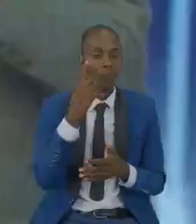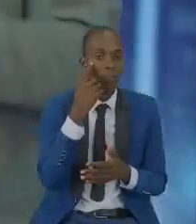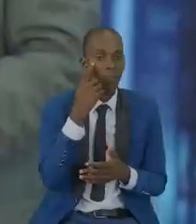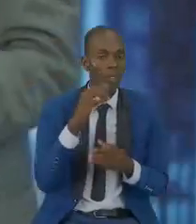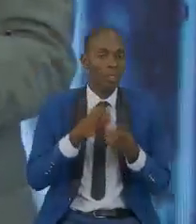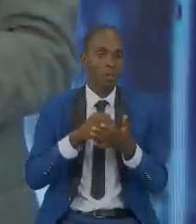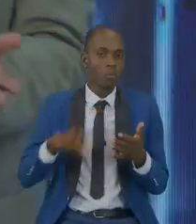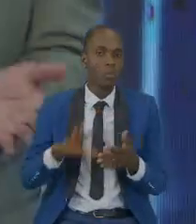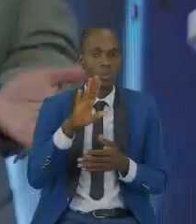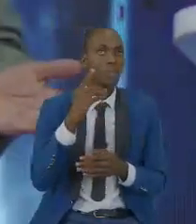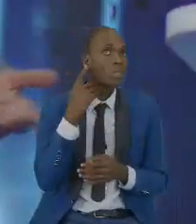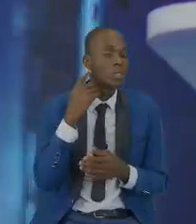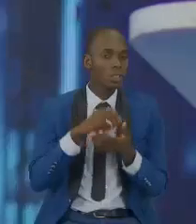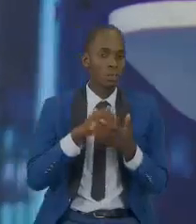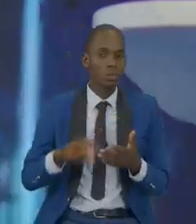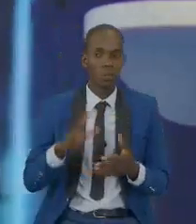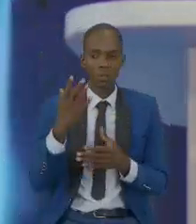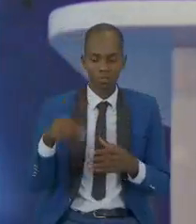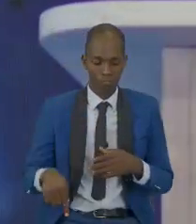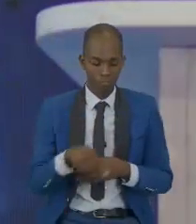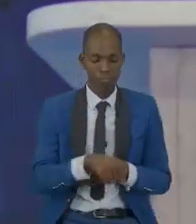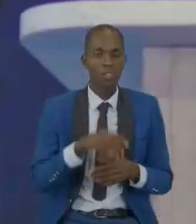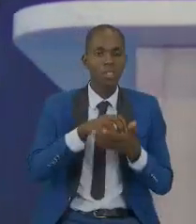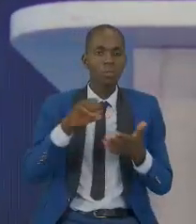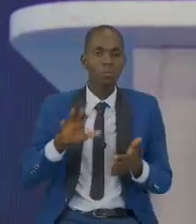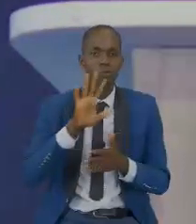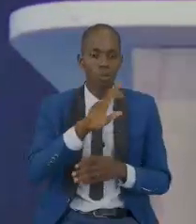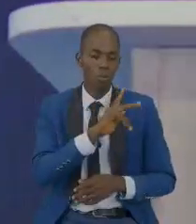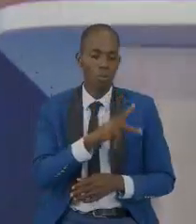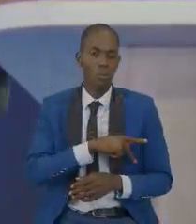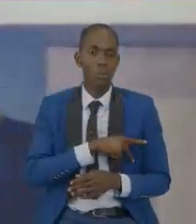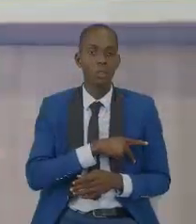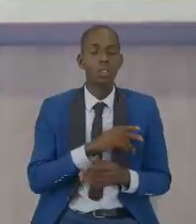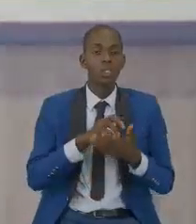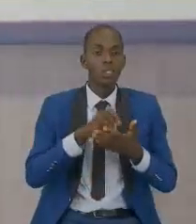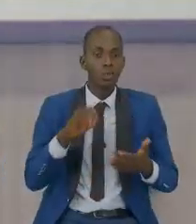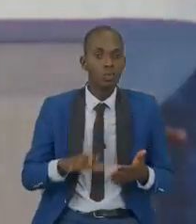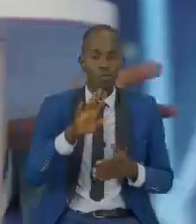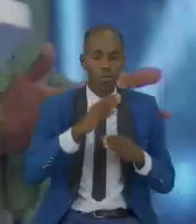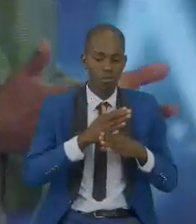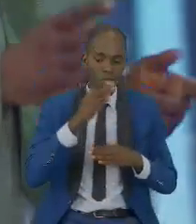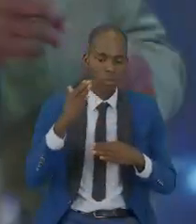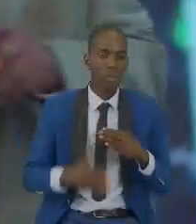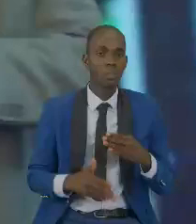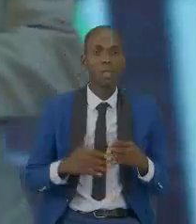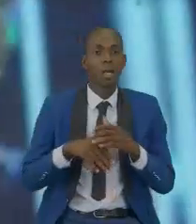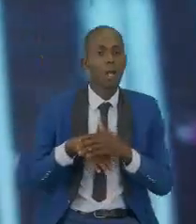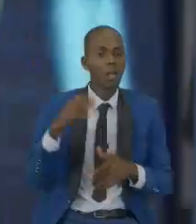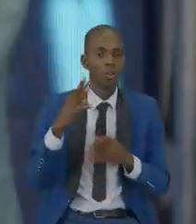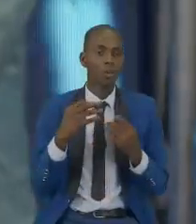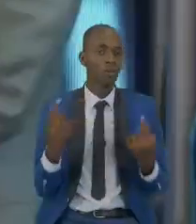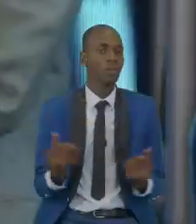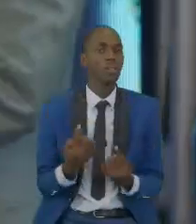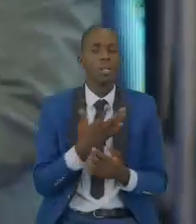ears, you remove your feet, you remove your personality. You remove your totality out of sin, and